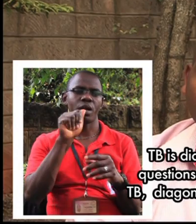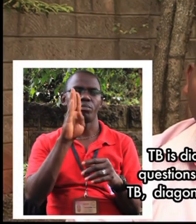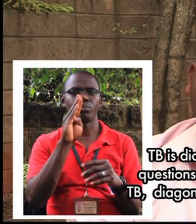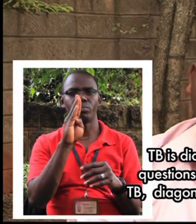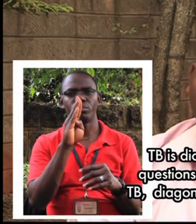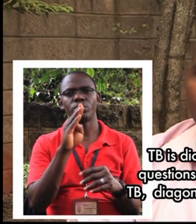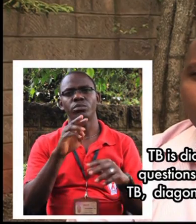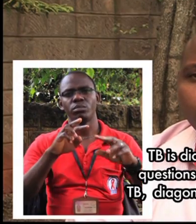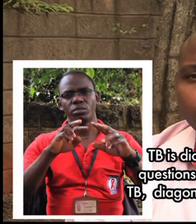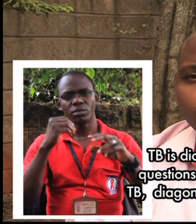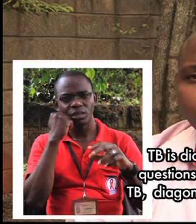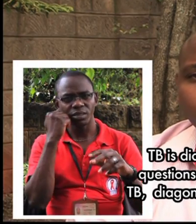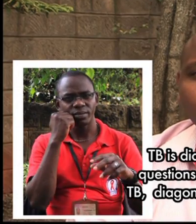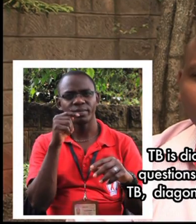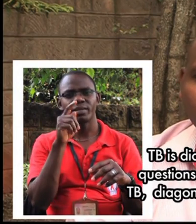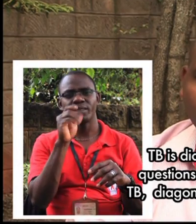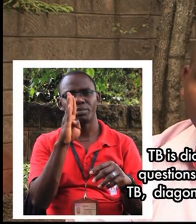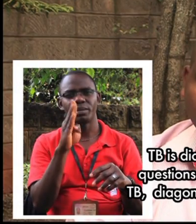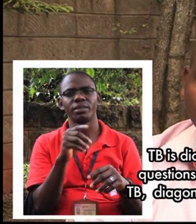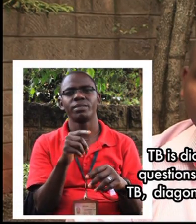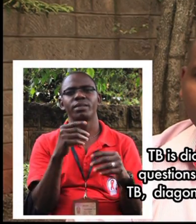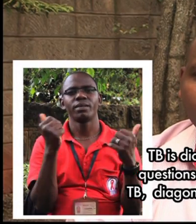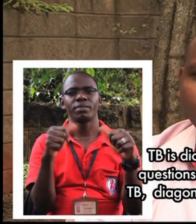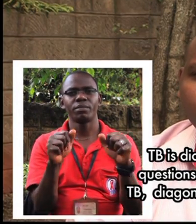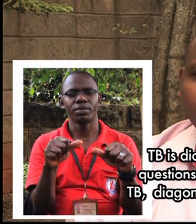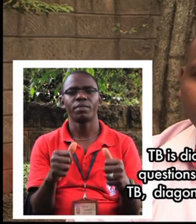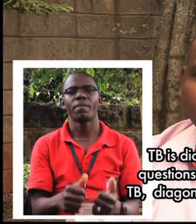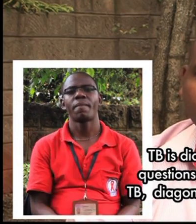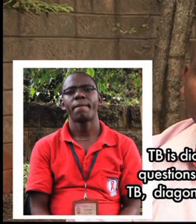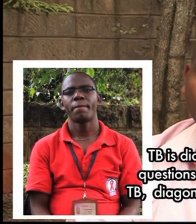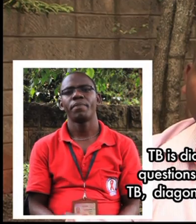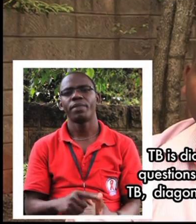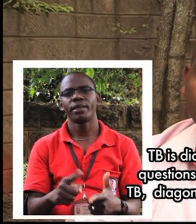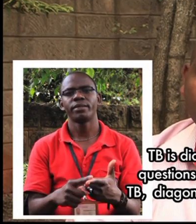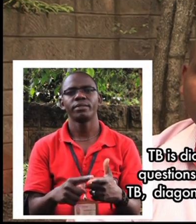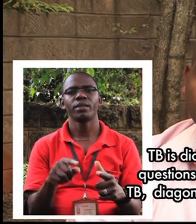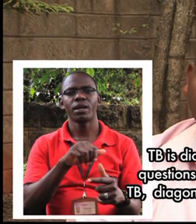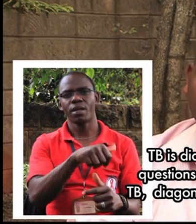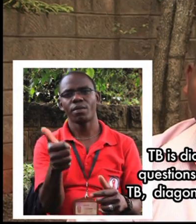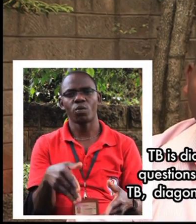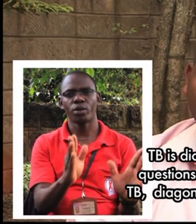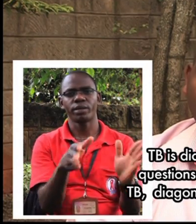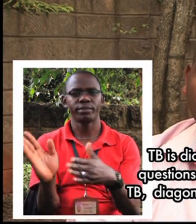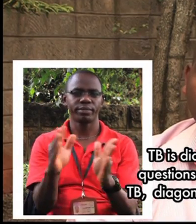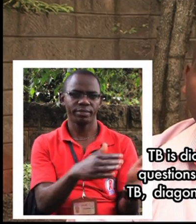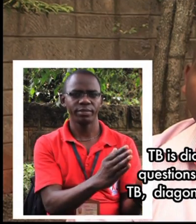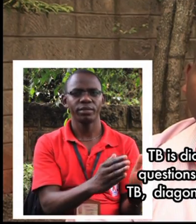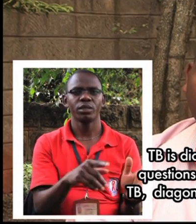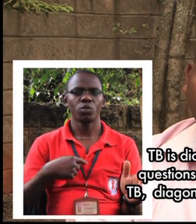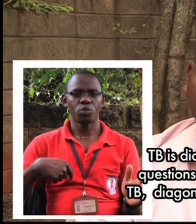you do score any of those questions, then we carry out some diagnostic tests that include